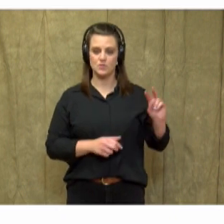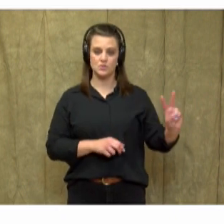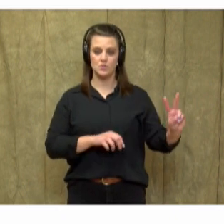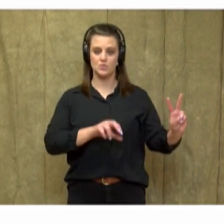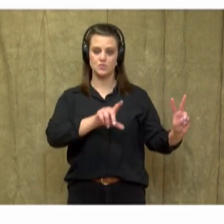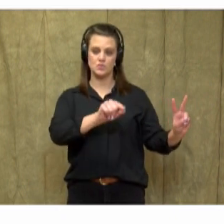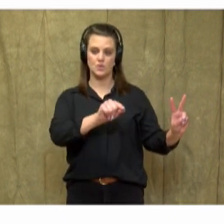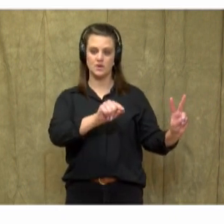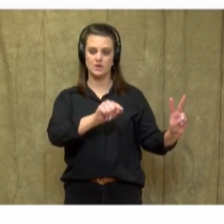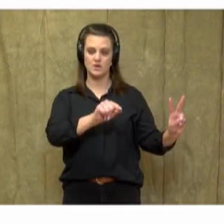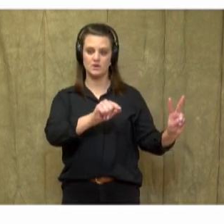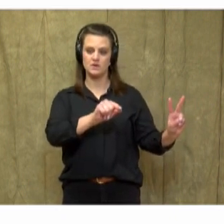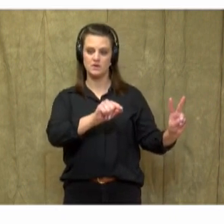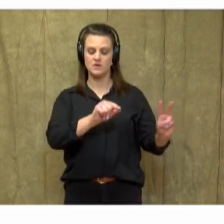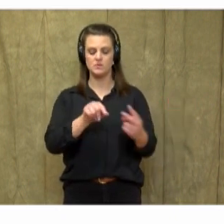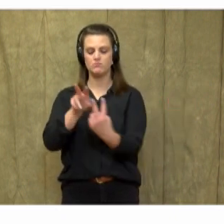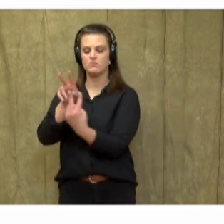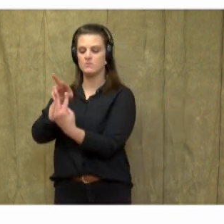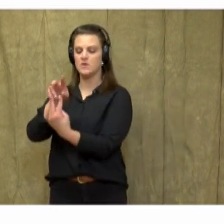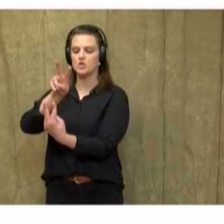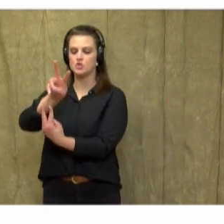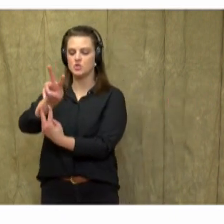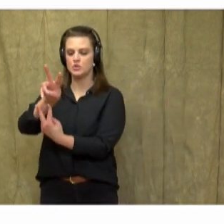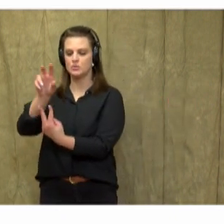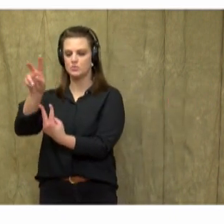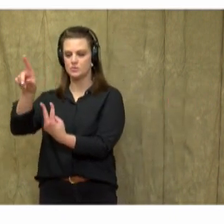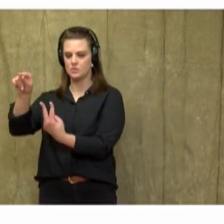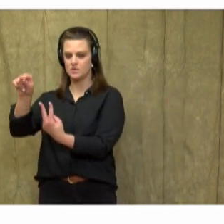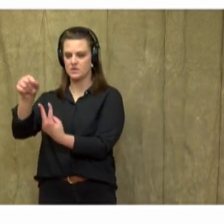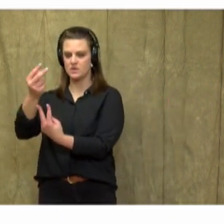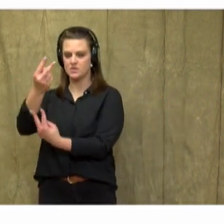pair would be 2, 20.